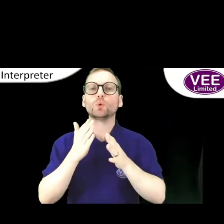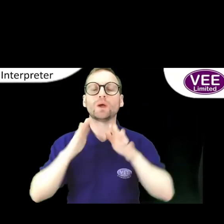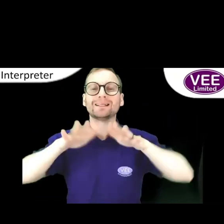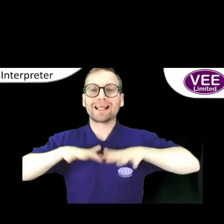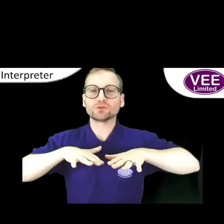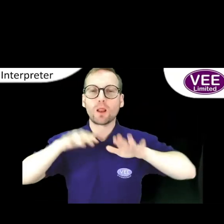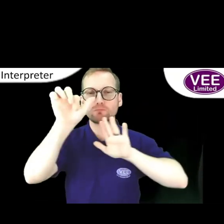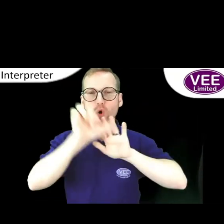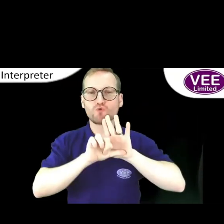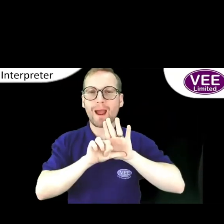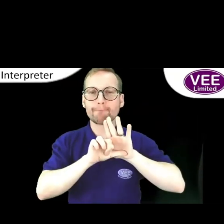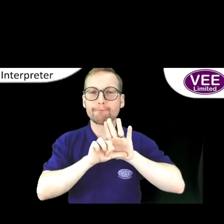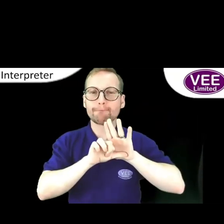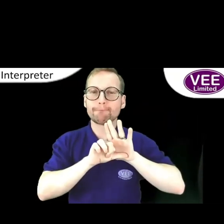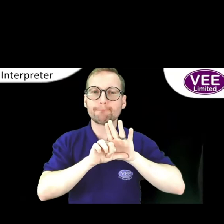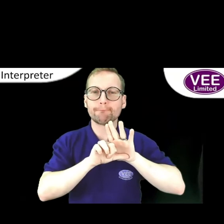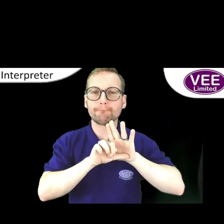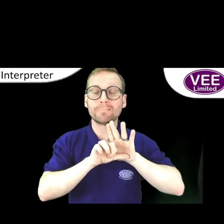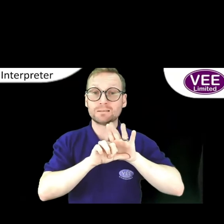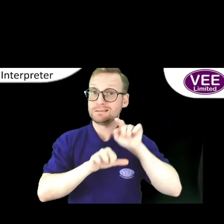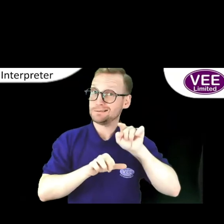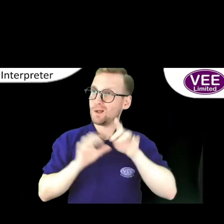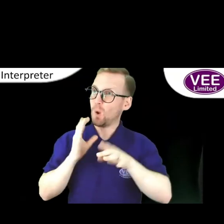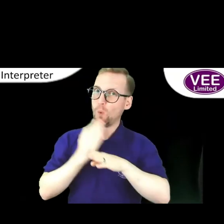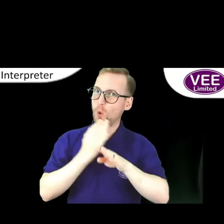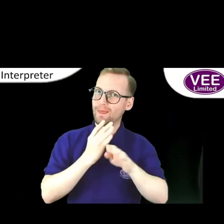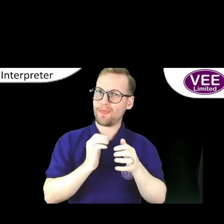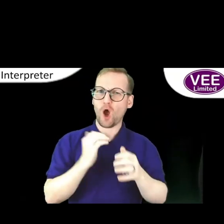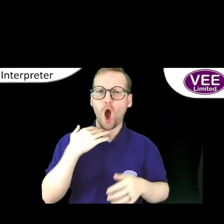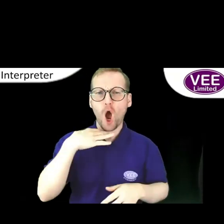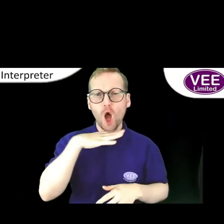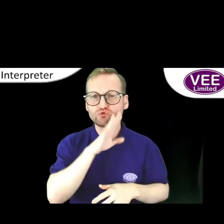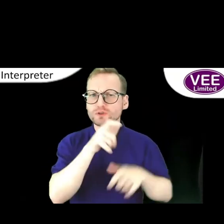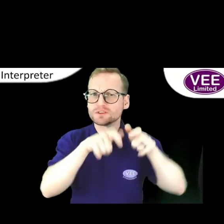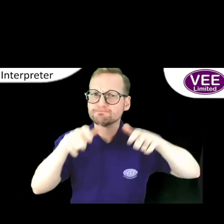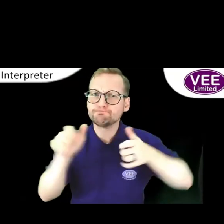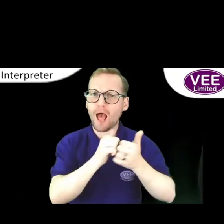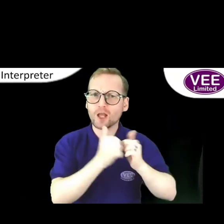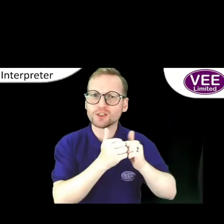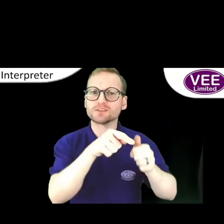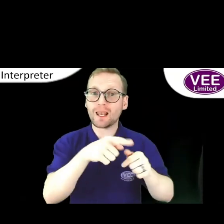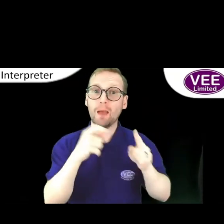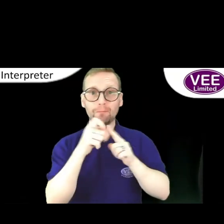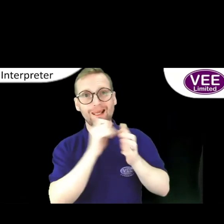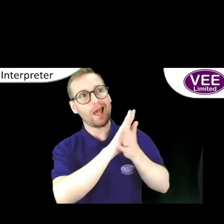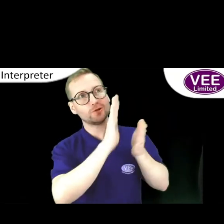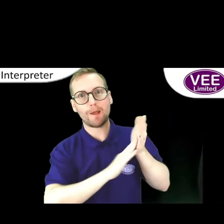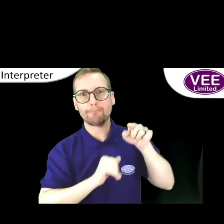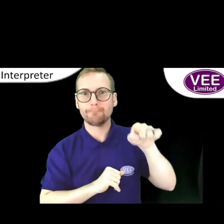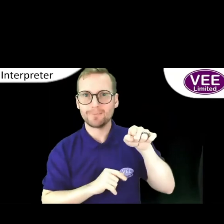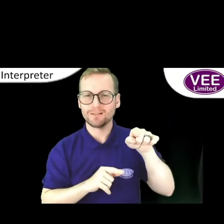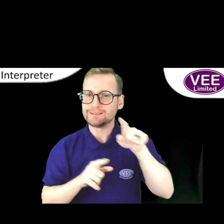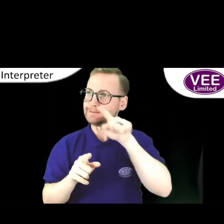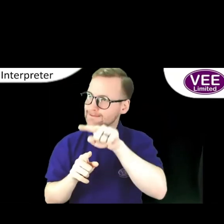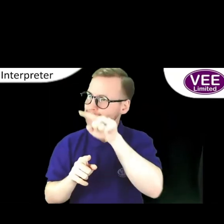activity. We work with hundreds of partner organizations across the UK, like People's History Museum, to